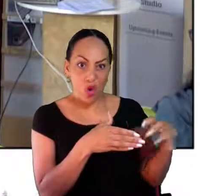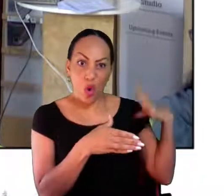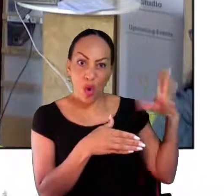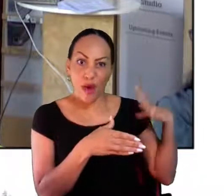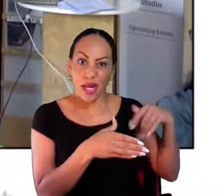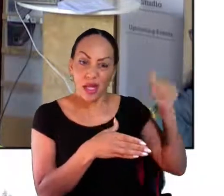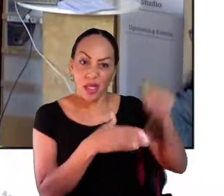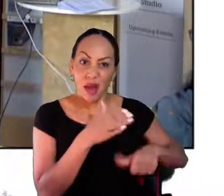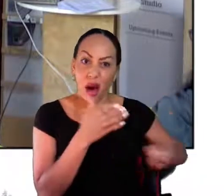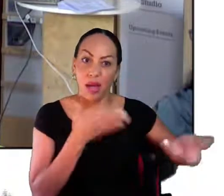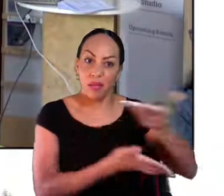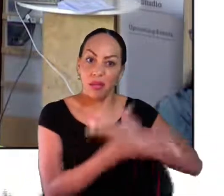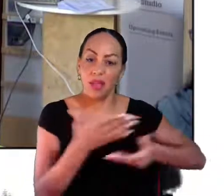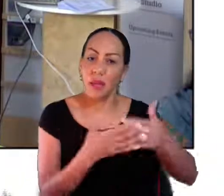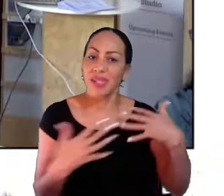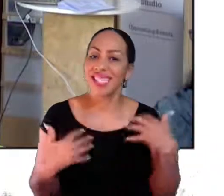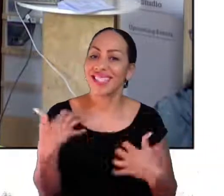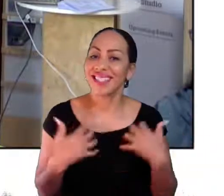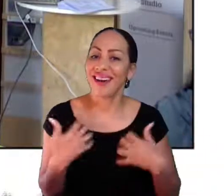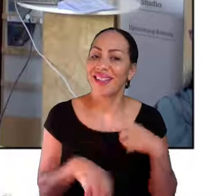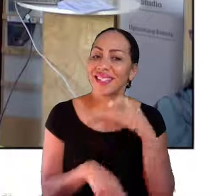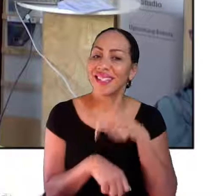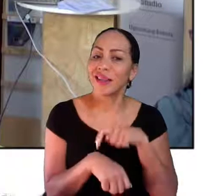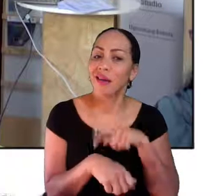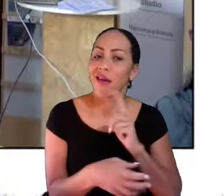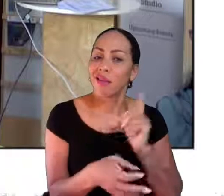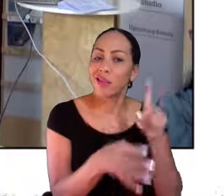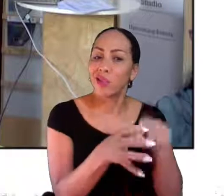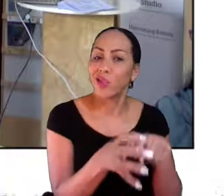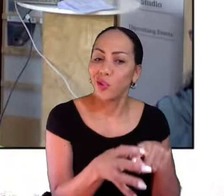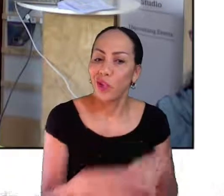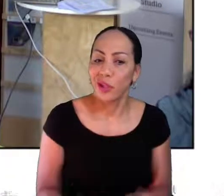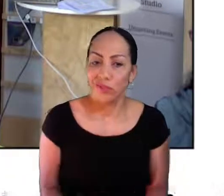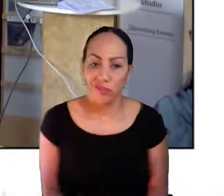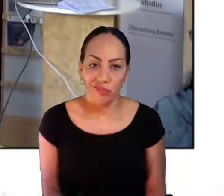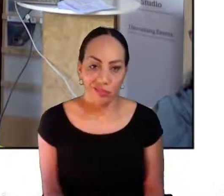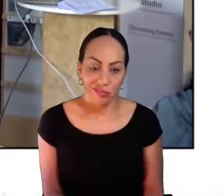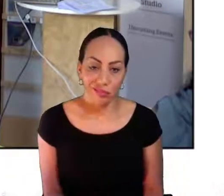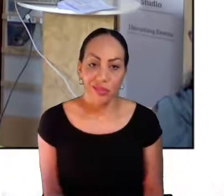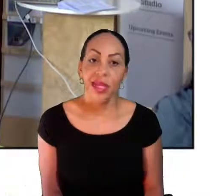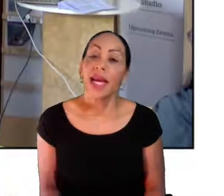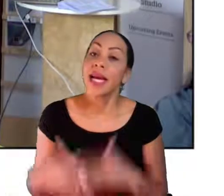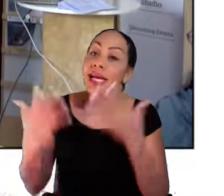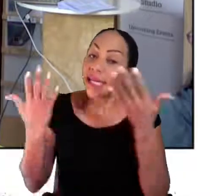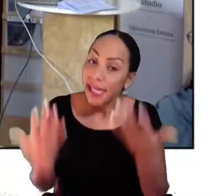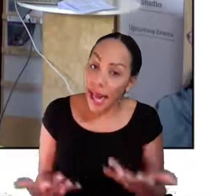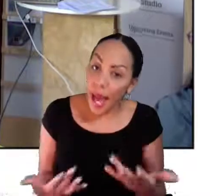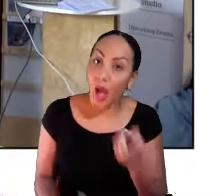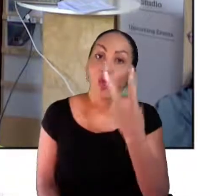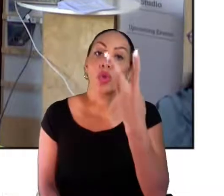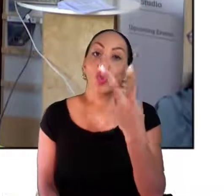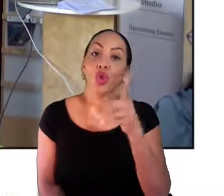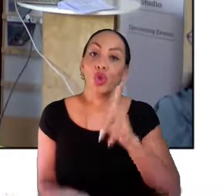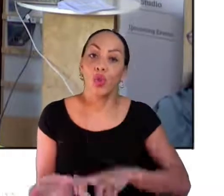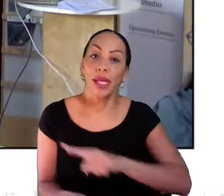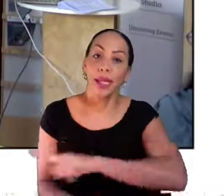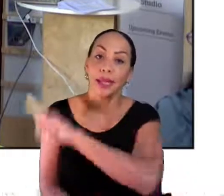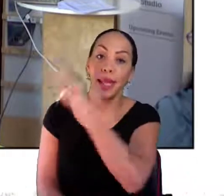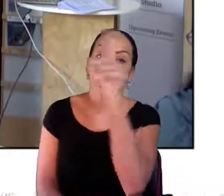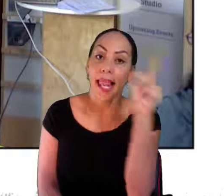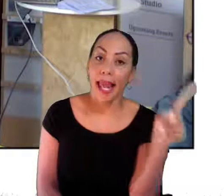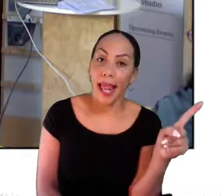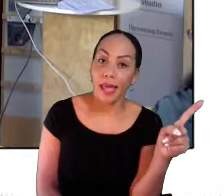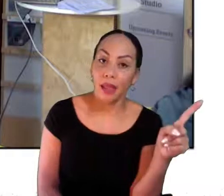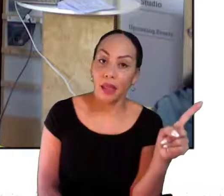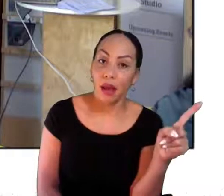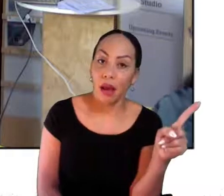time to come to the work, I think. Great. So we're a couple of years later down the line. Have we sorted it? I don't think